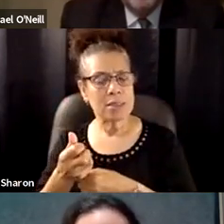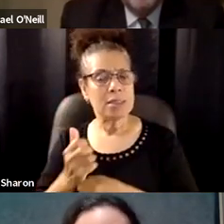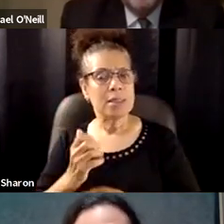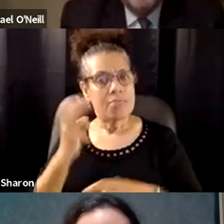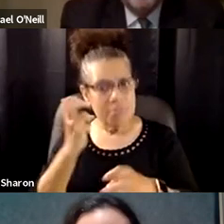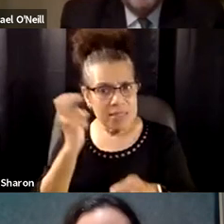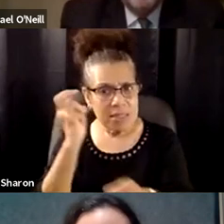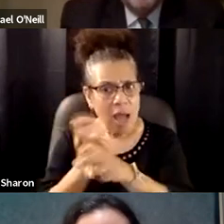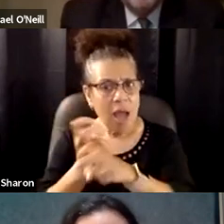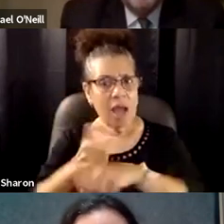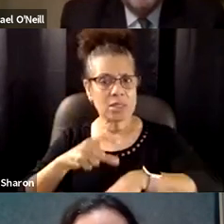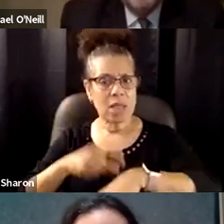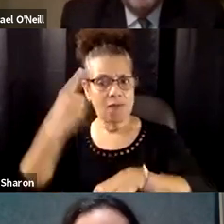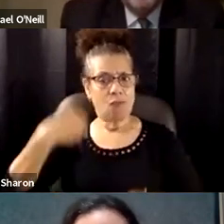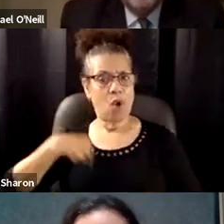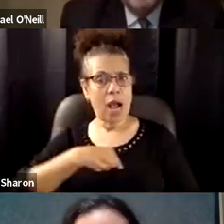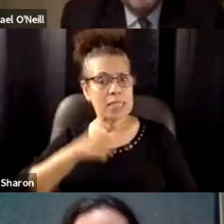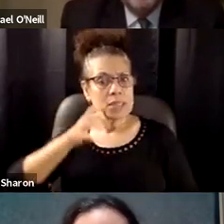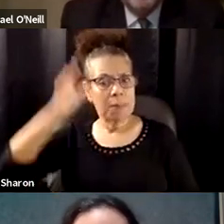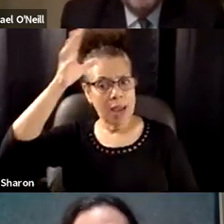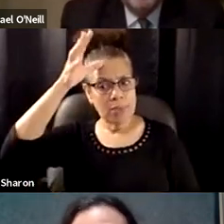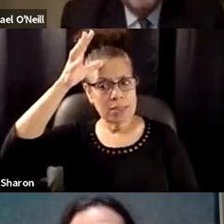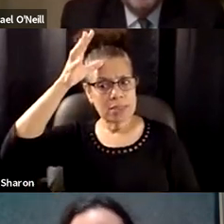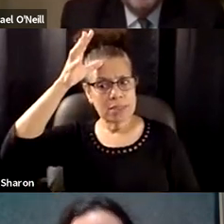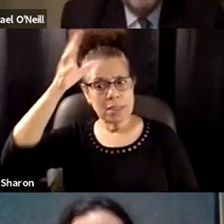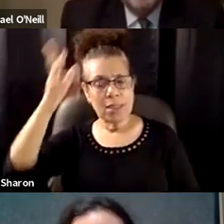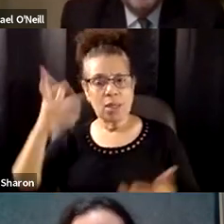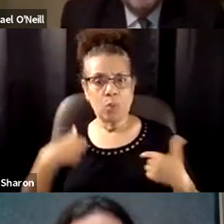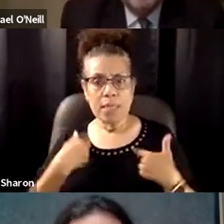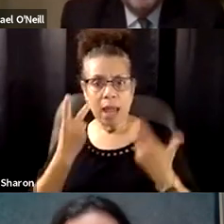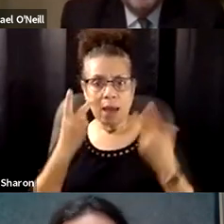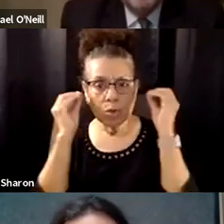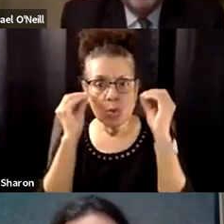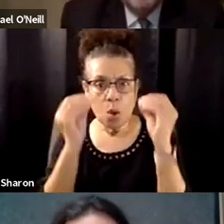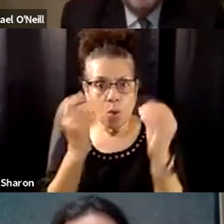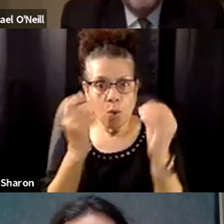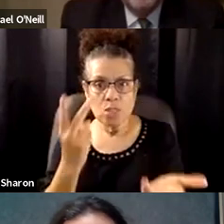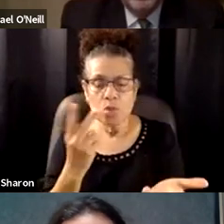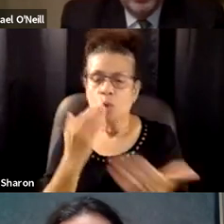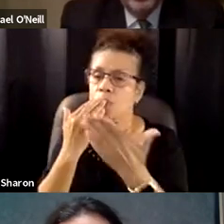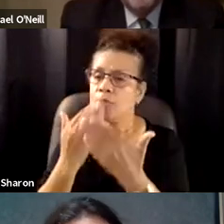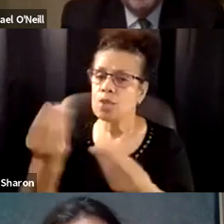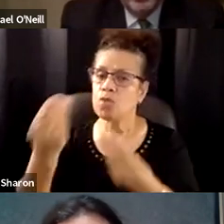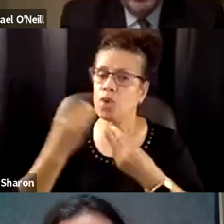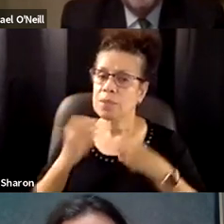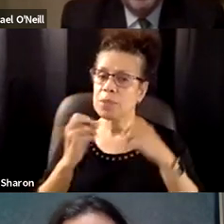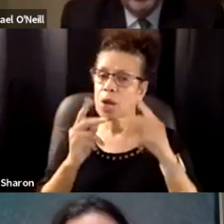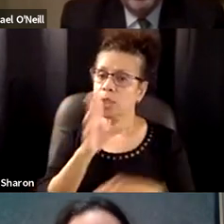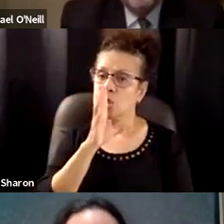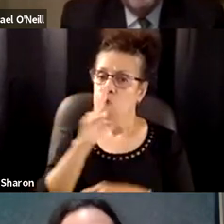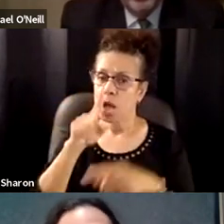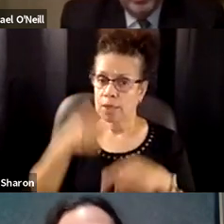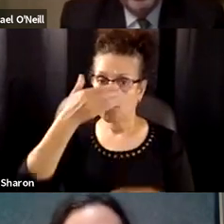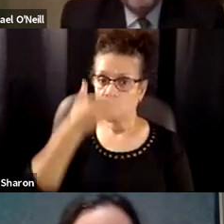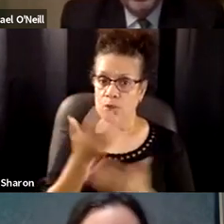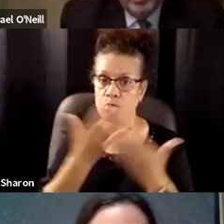time for us parents navigating with no visibility thanks for giving me the opportunity to speak in front of you and to